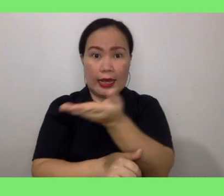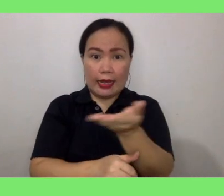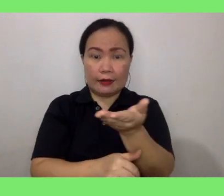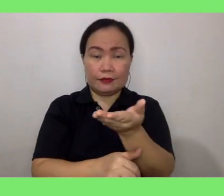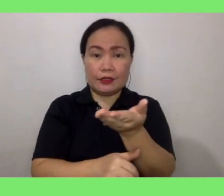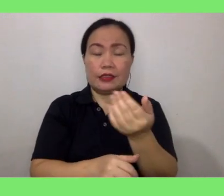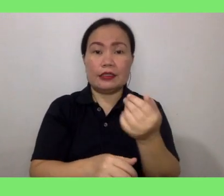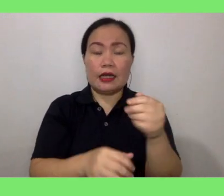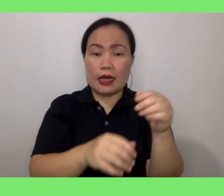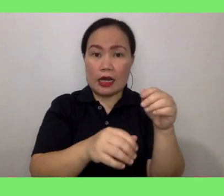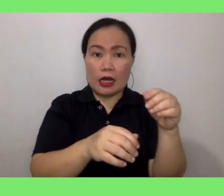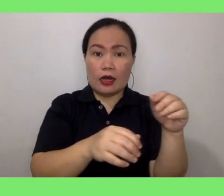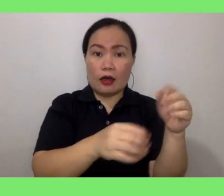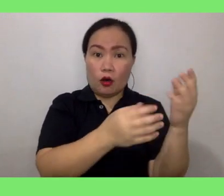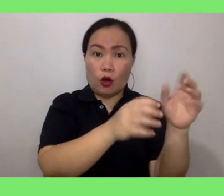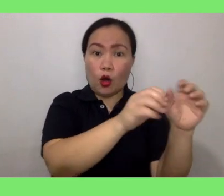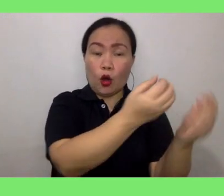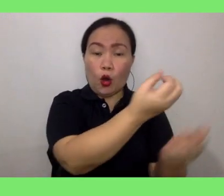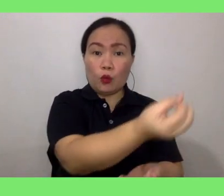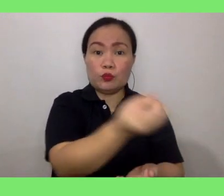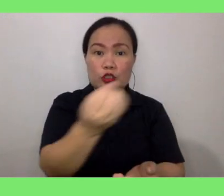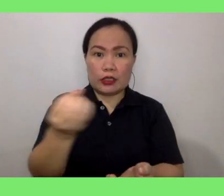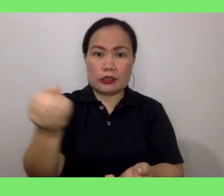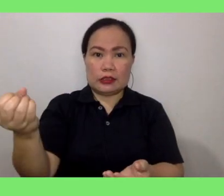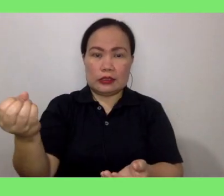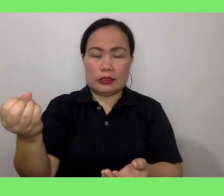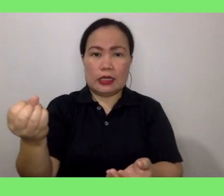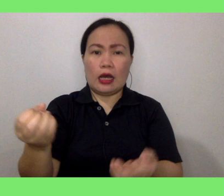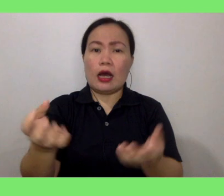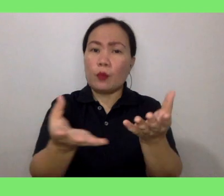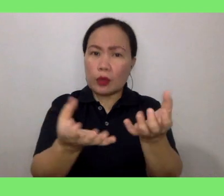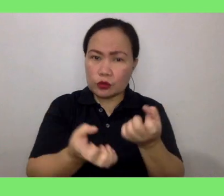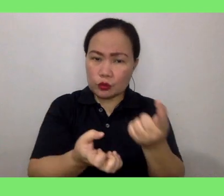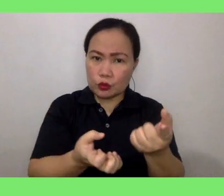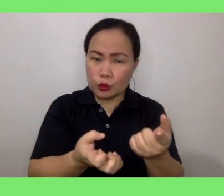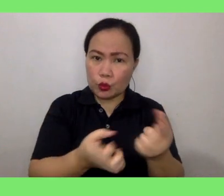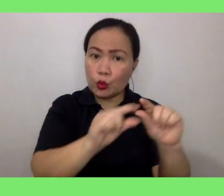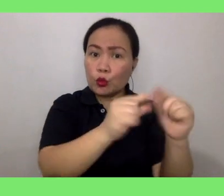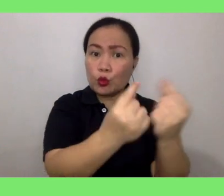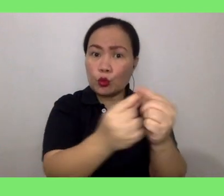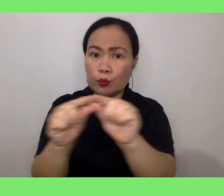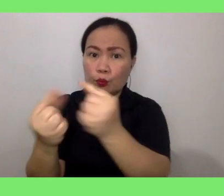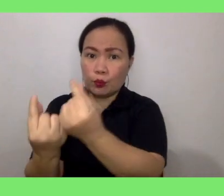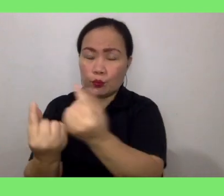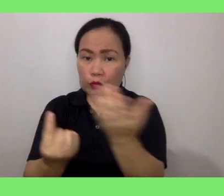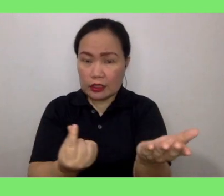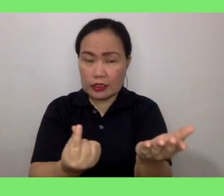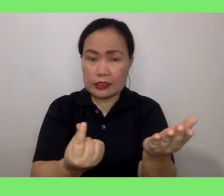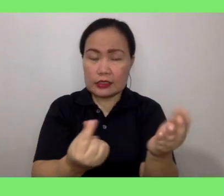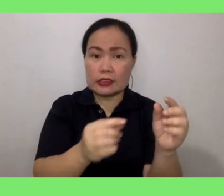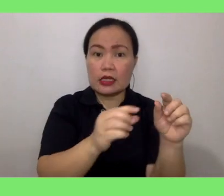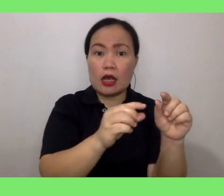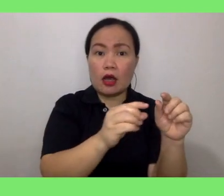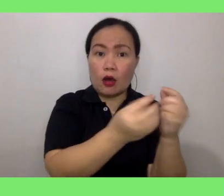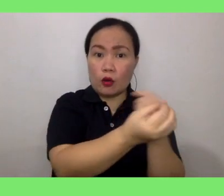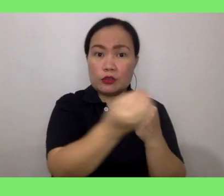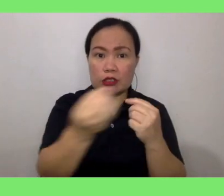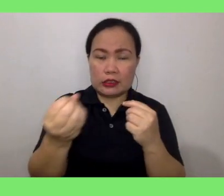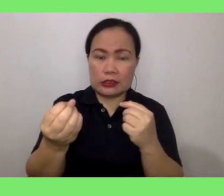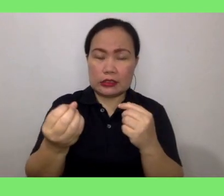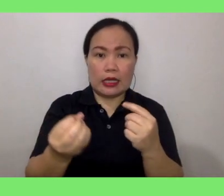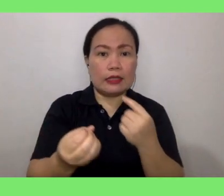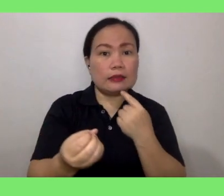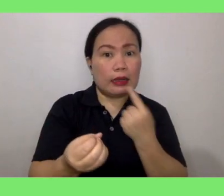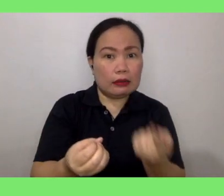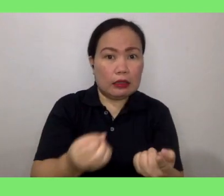then I want you to group these objects according to its representation. Is it a point, a line, or a